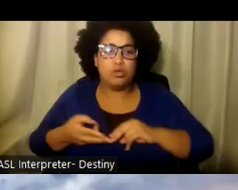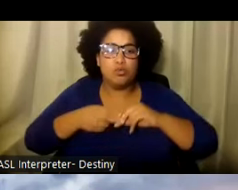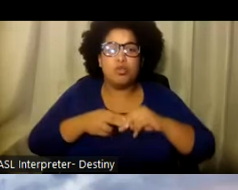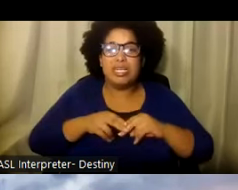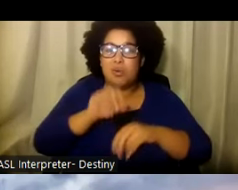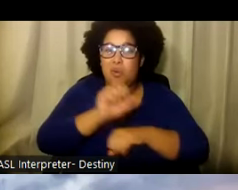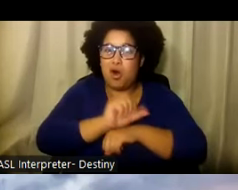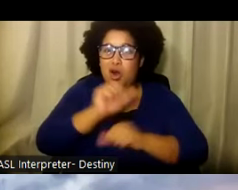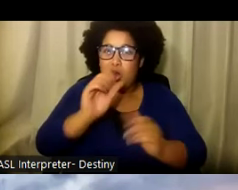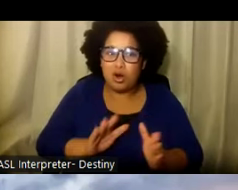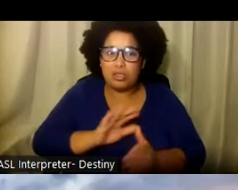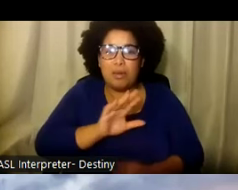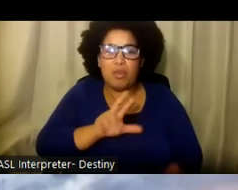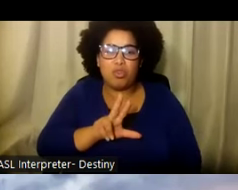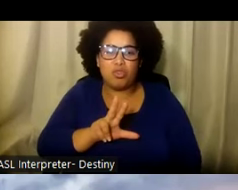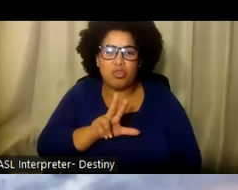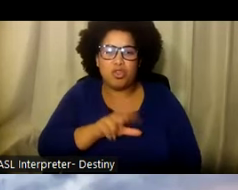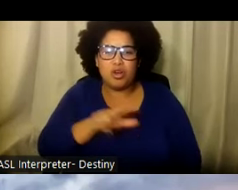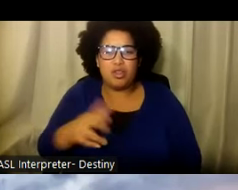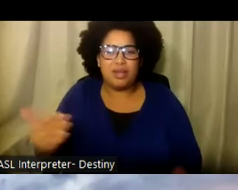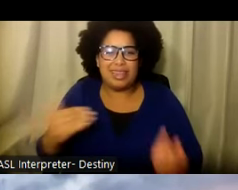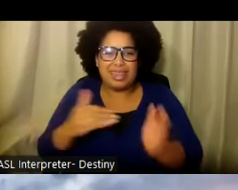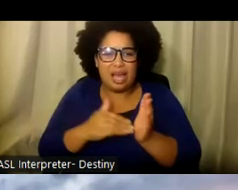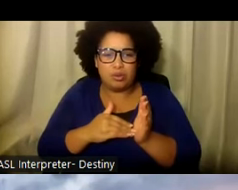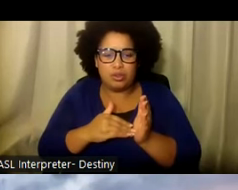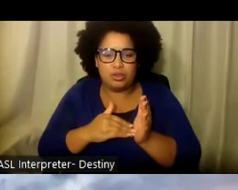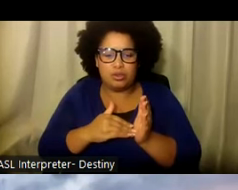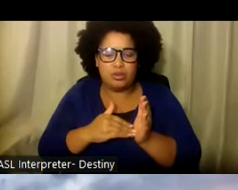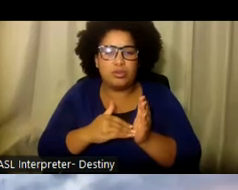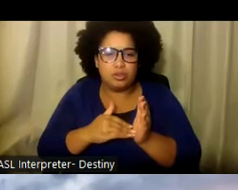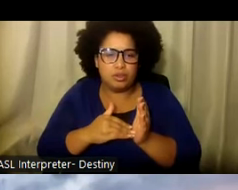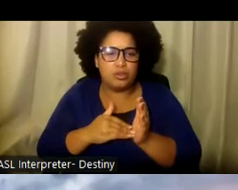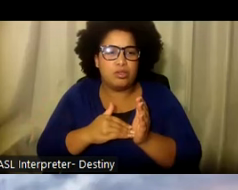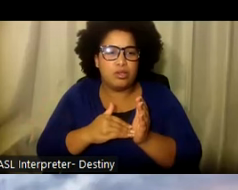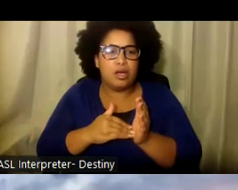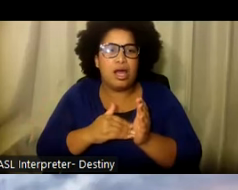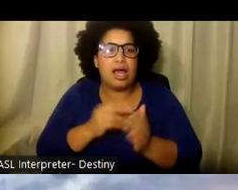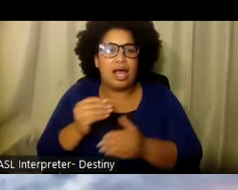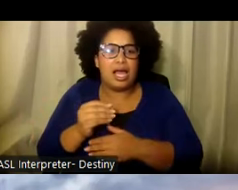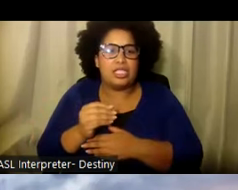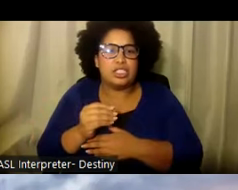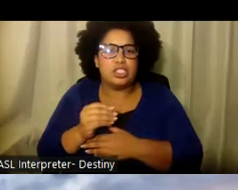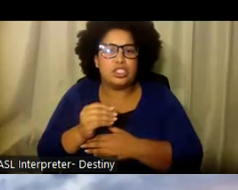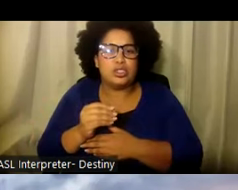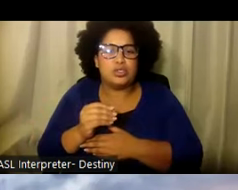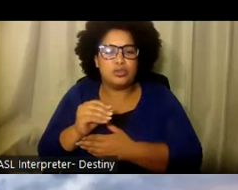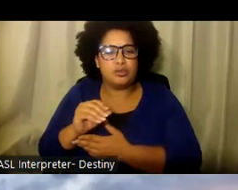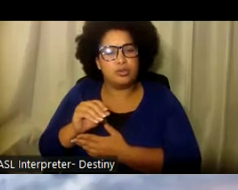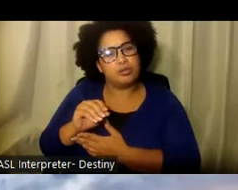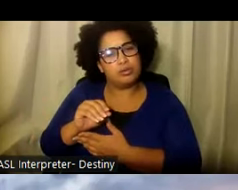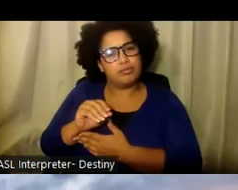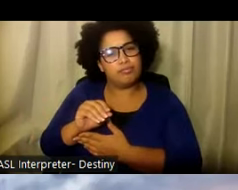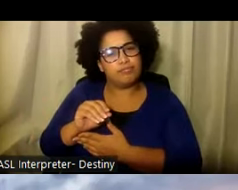approximately 33,000 DSPs and 2,700 regional center service coordinators over the next